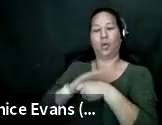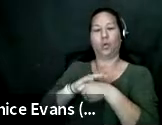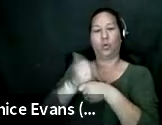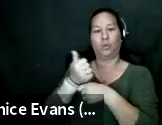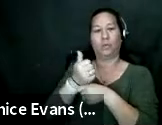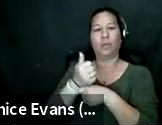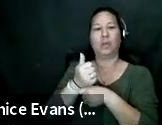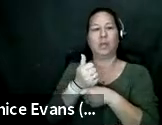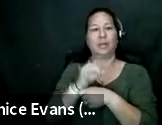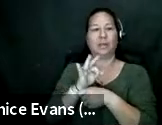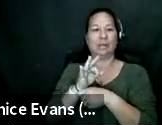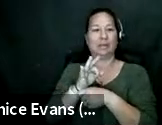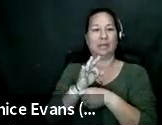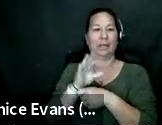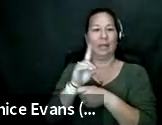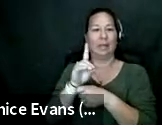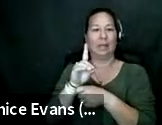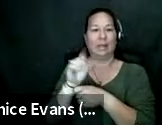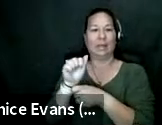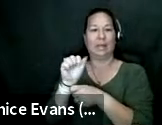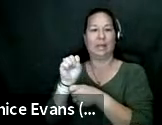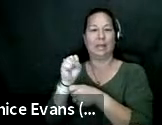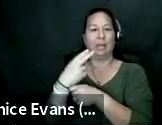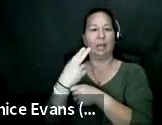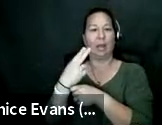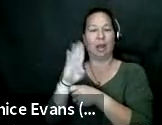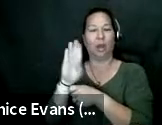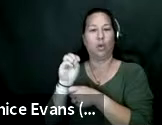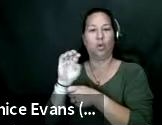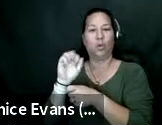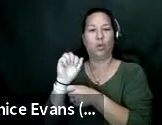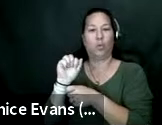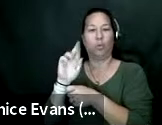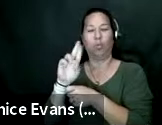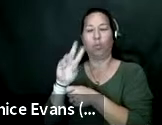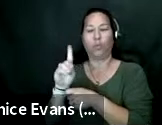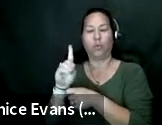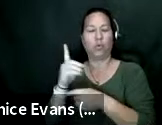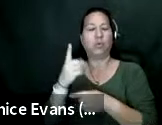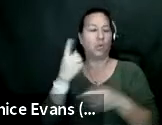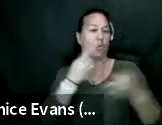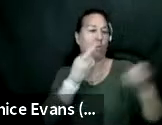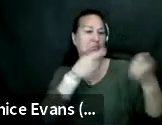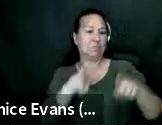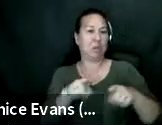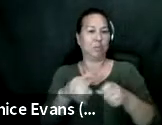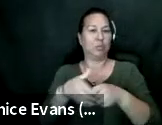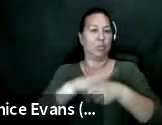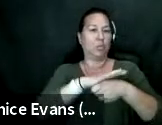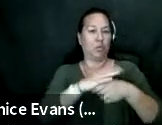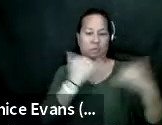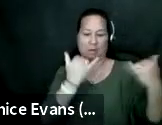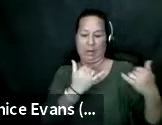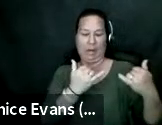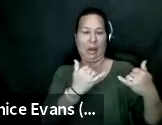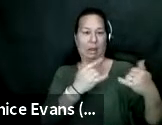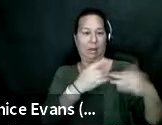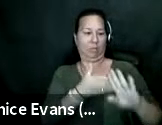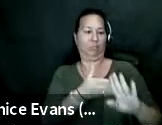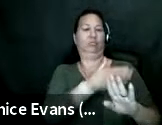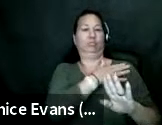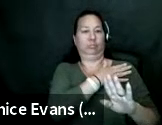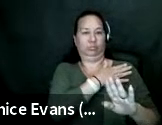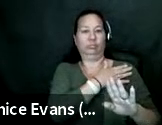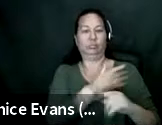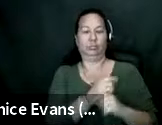familiar with this, has lots of information about what's going on with COVID now and what has happened really throughout. Almost